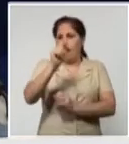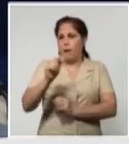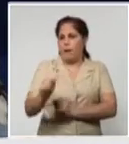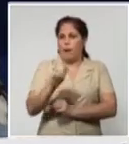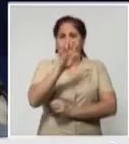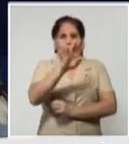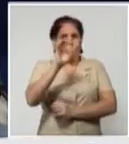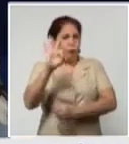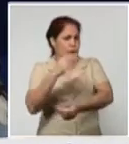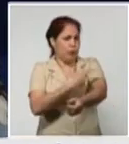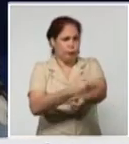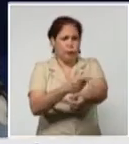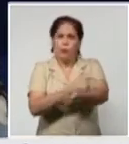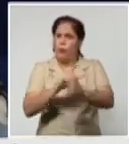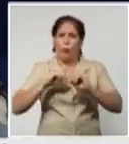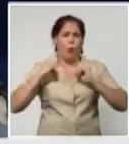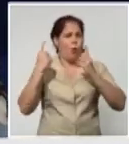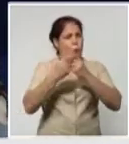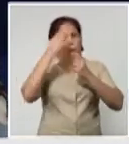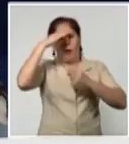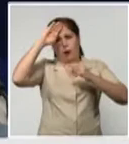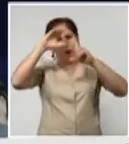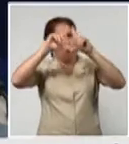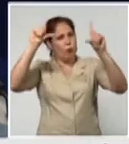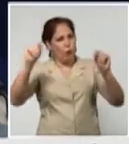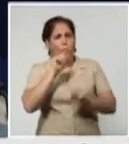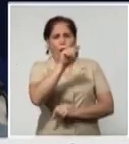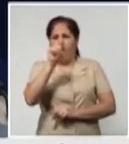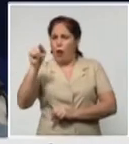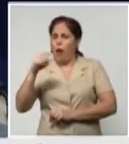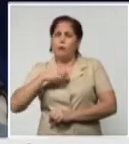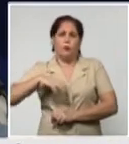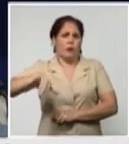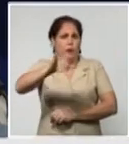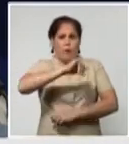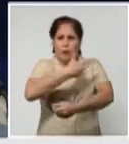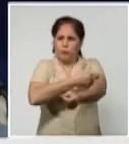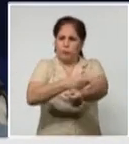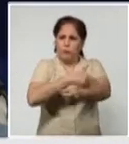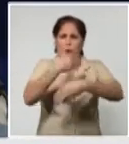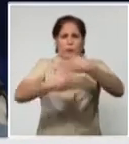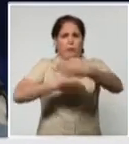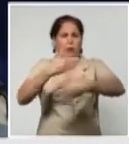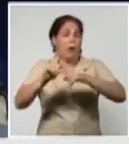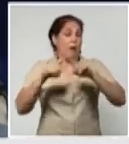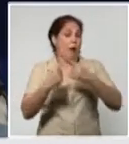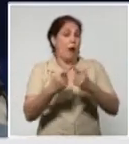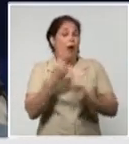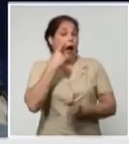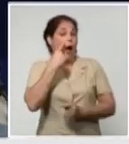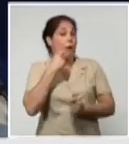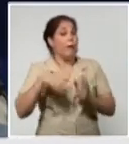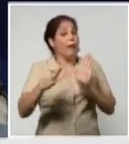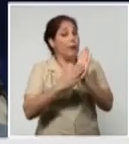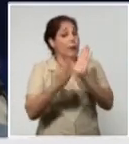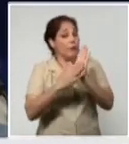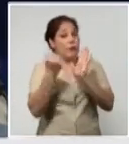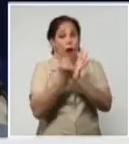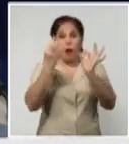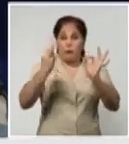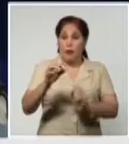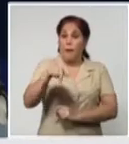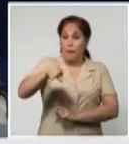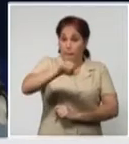Mayabeque 48. All the territories processed samples to demonstrate that and